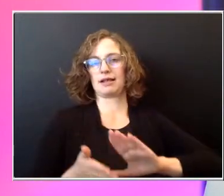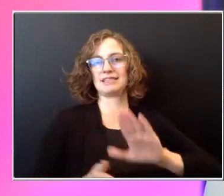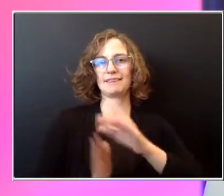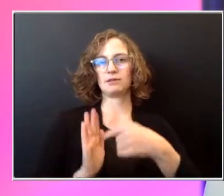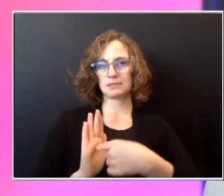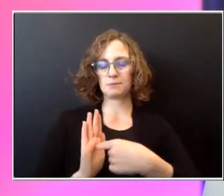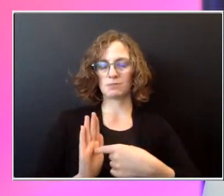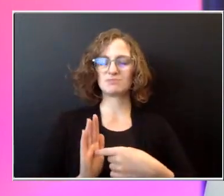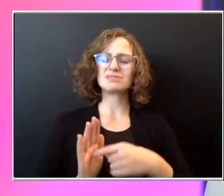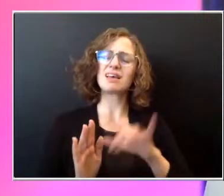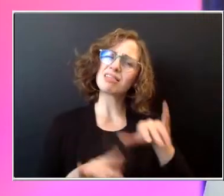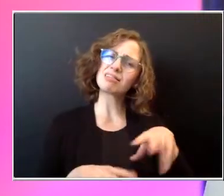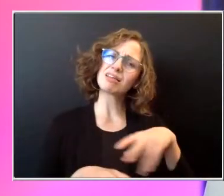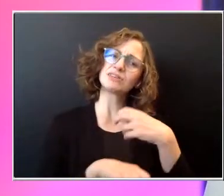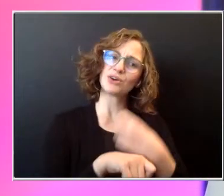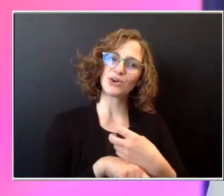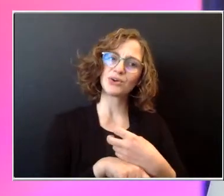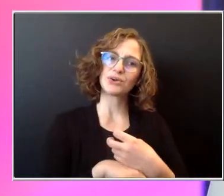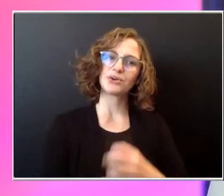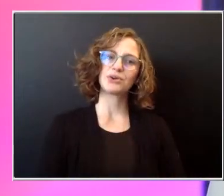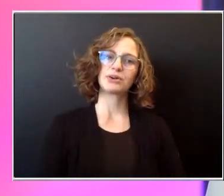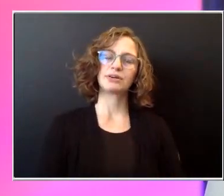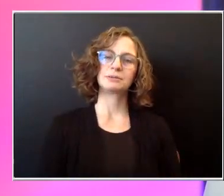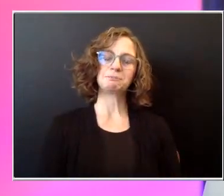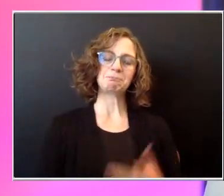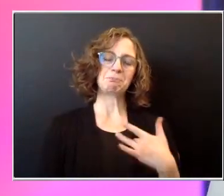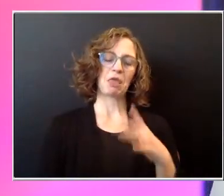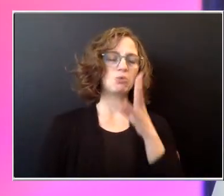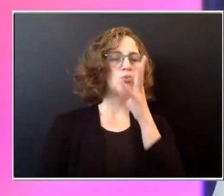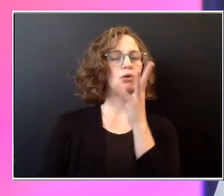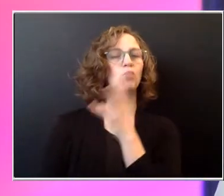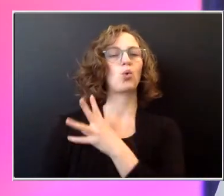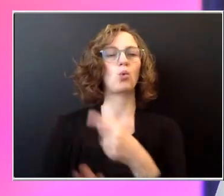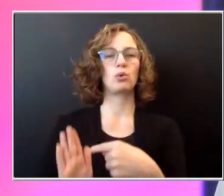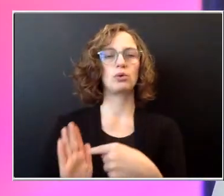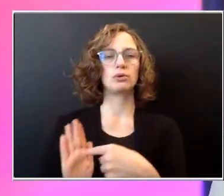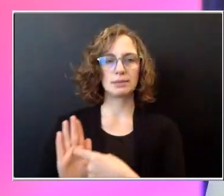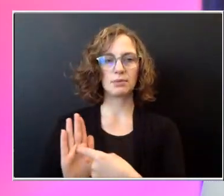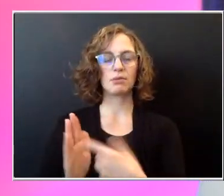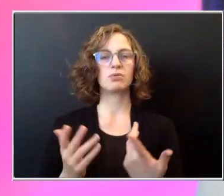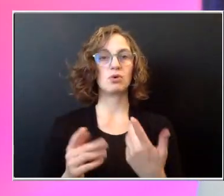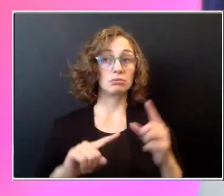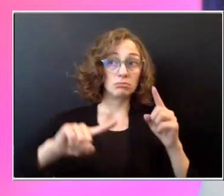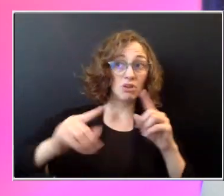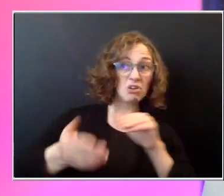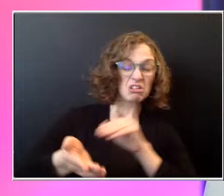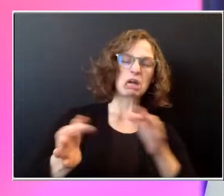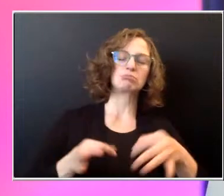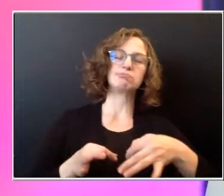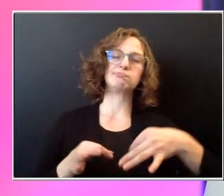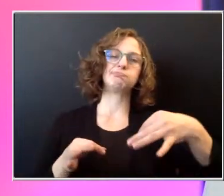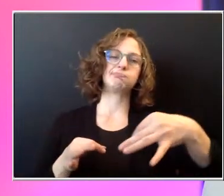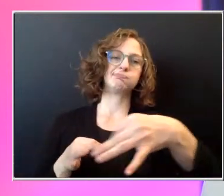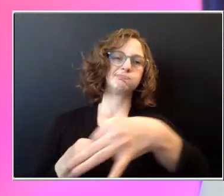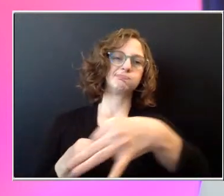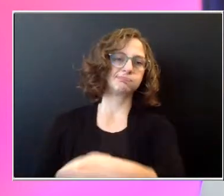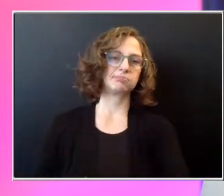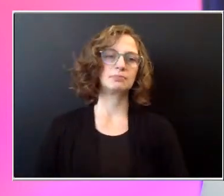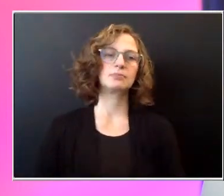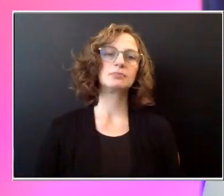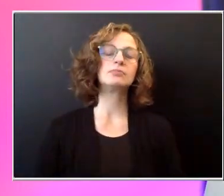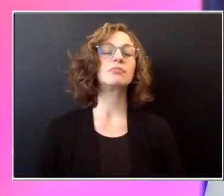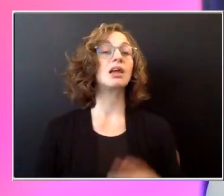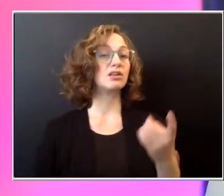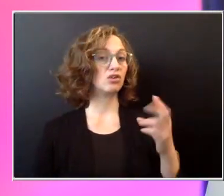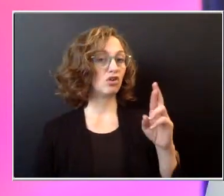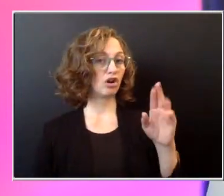They tend to ignore symptoms and put off coming to the doctor. And and as Dr. Danter said, we kind